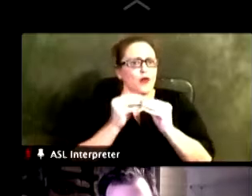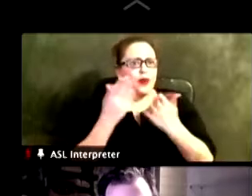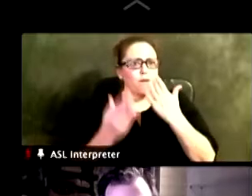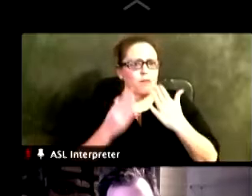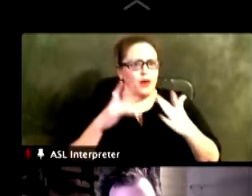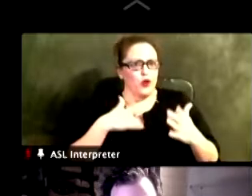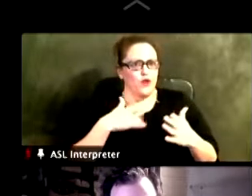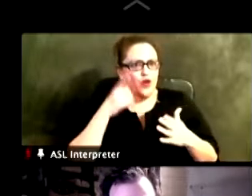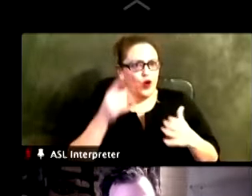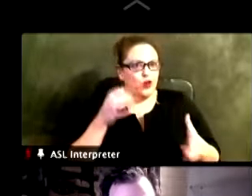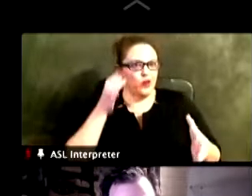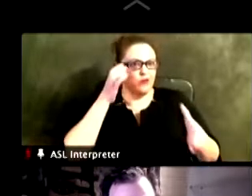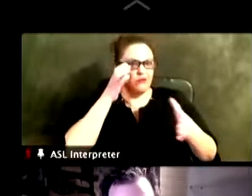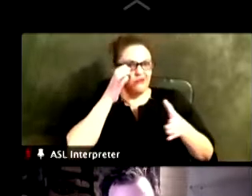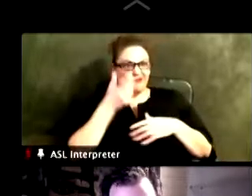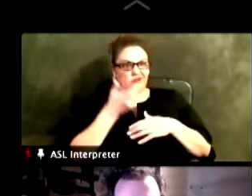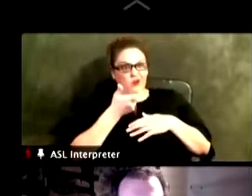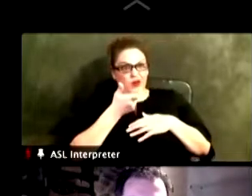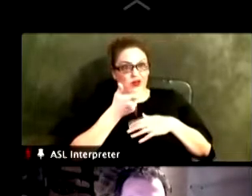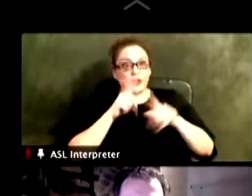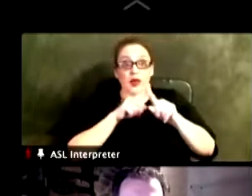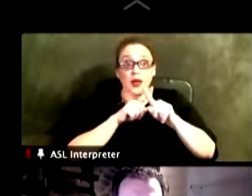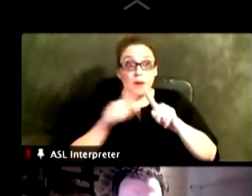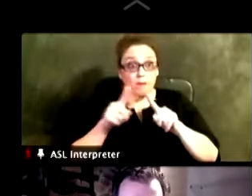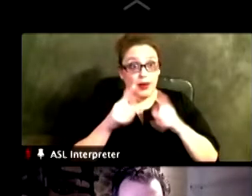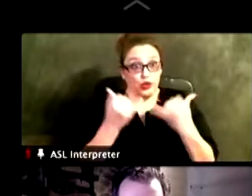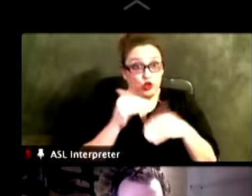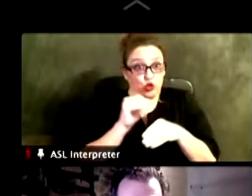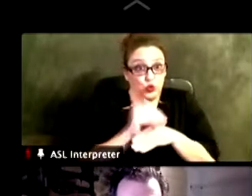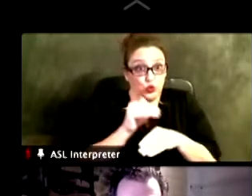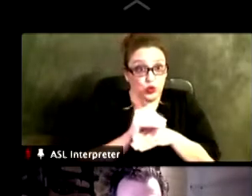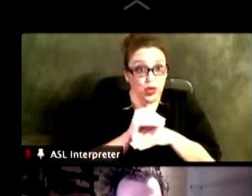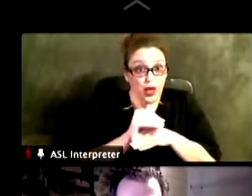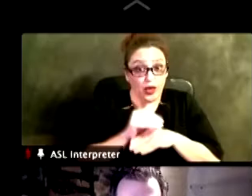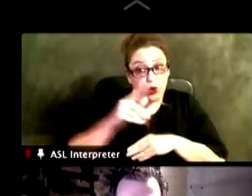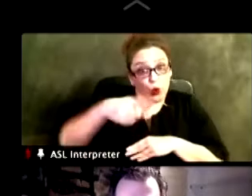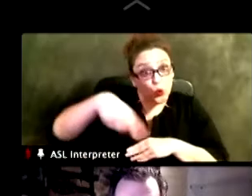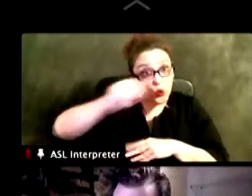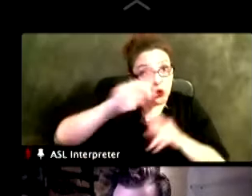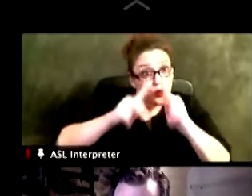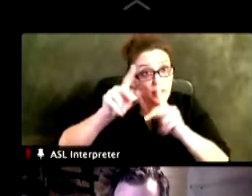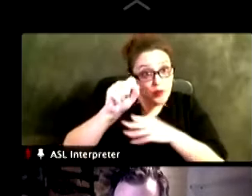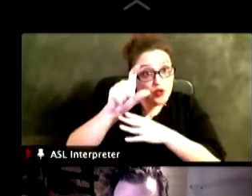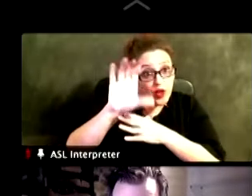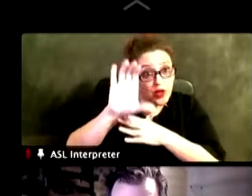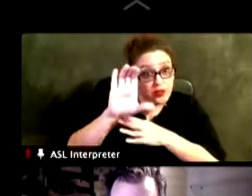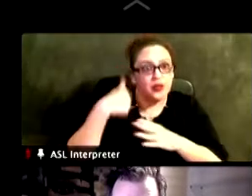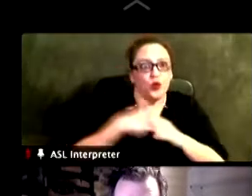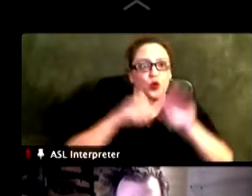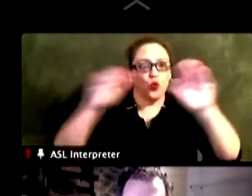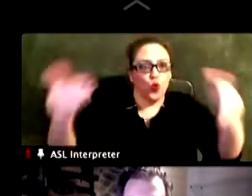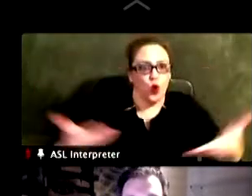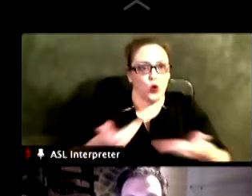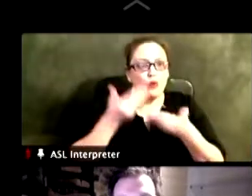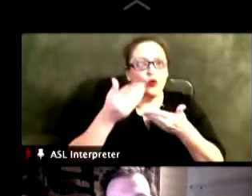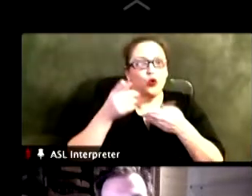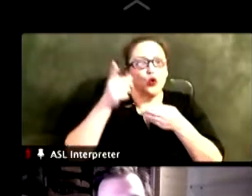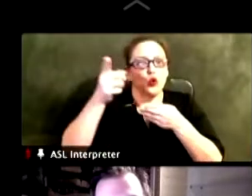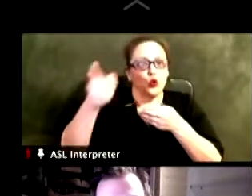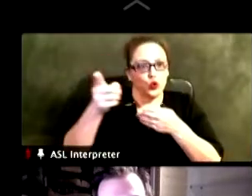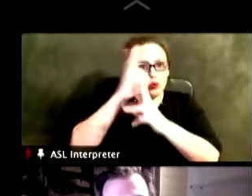you, the people of Salt Lake City, are the guests of honor. Your mayor, city council, police chief,